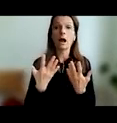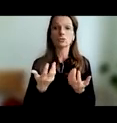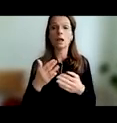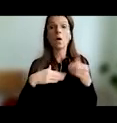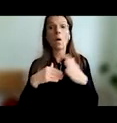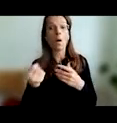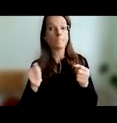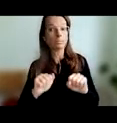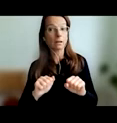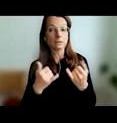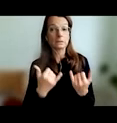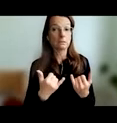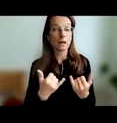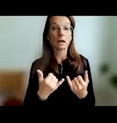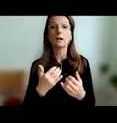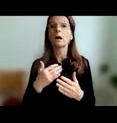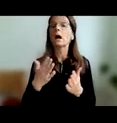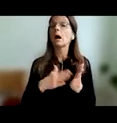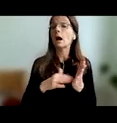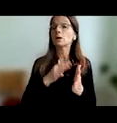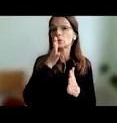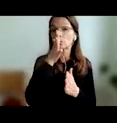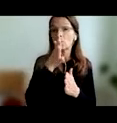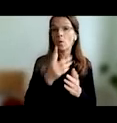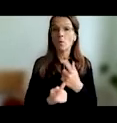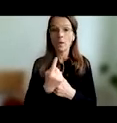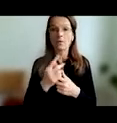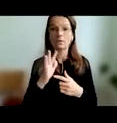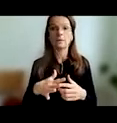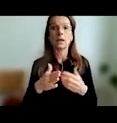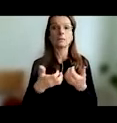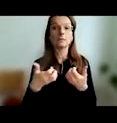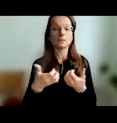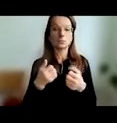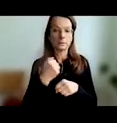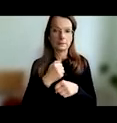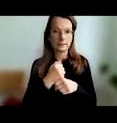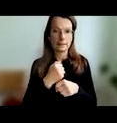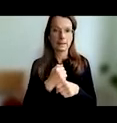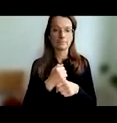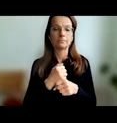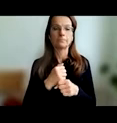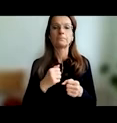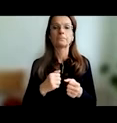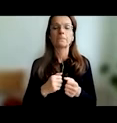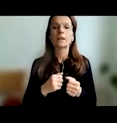trends are, what are current competences, what new competences will appear.